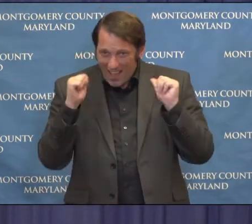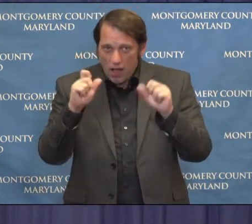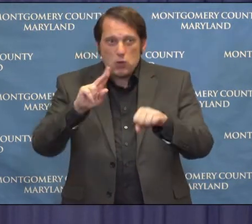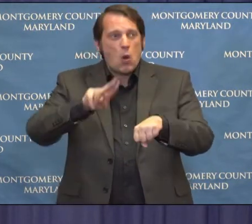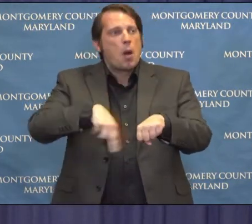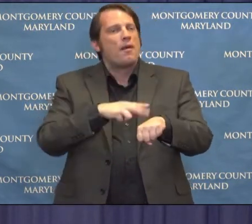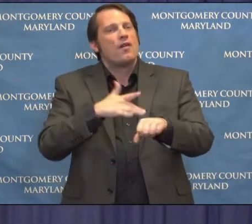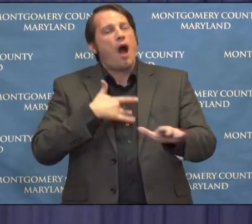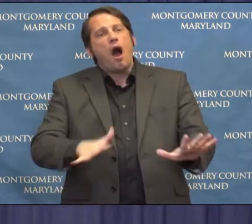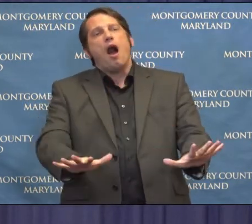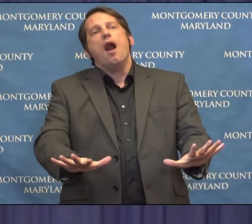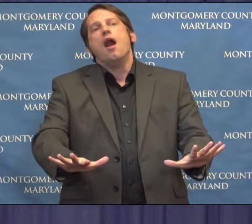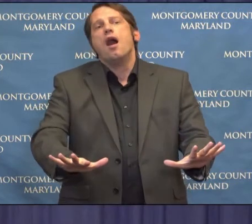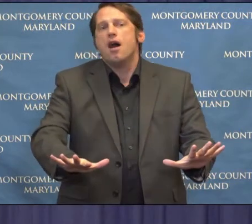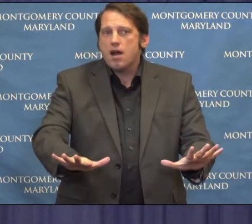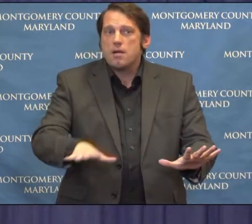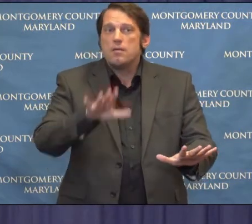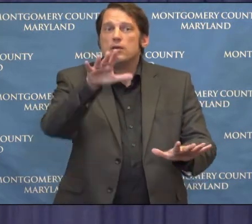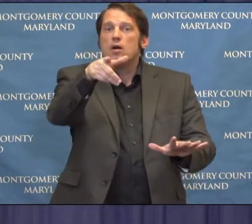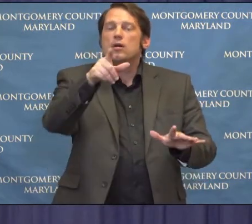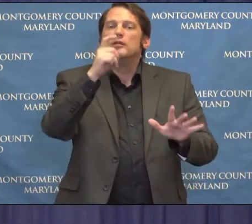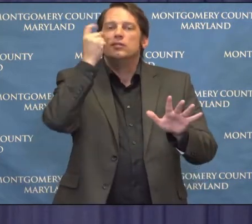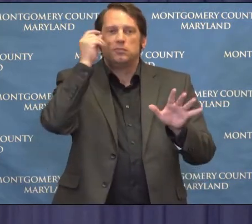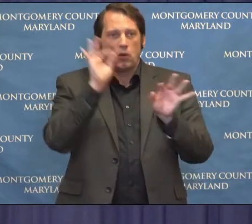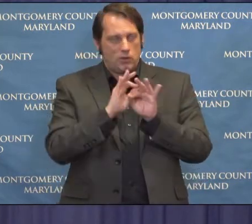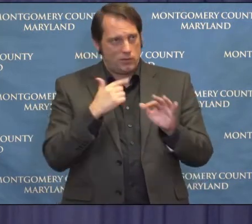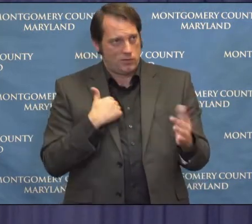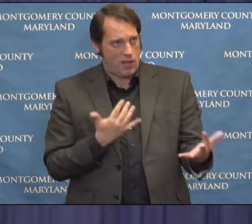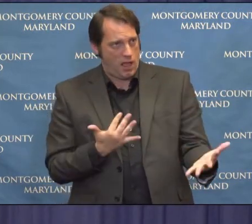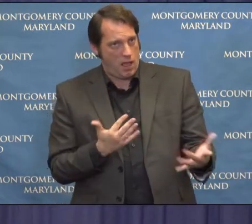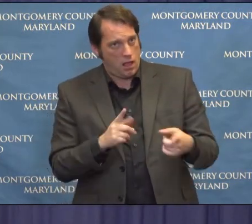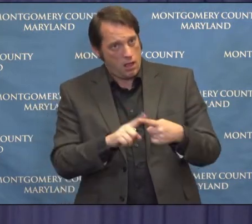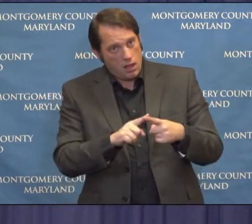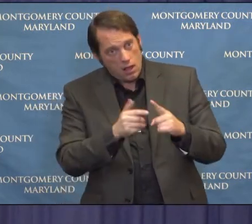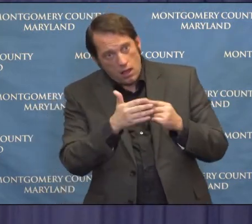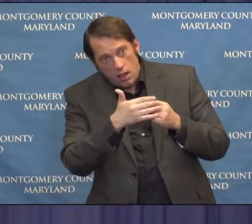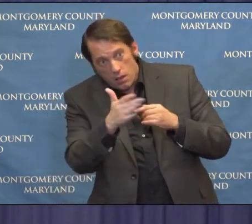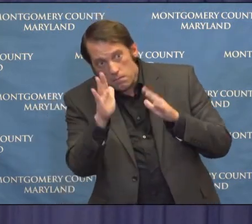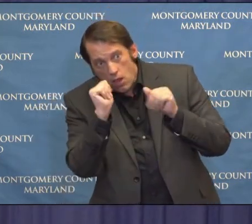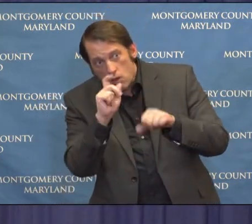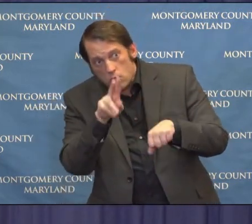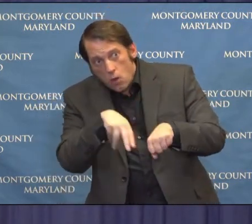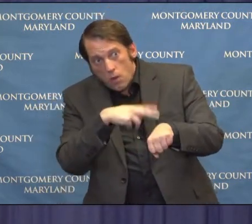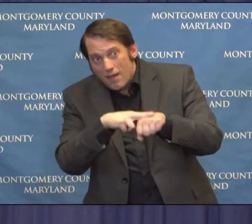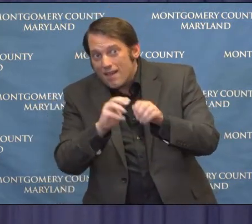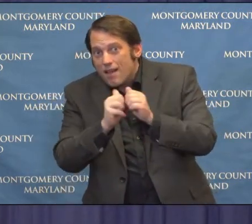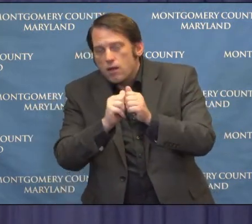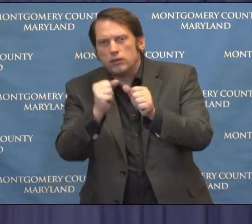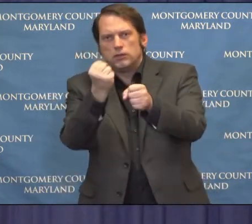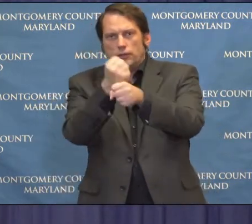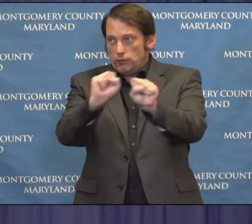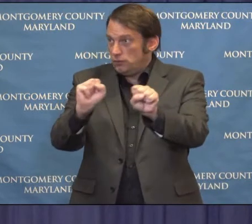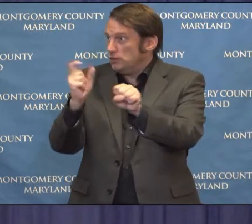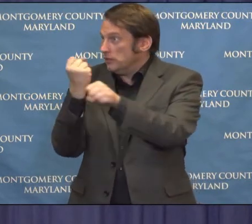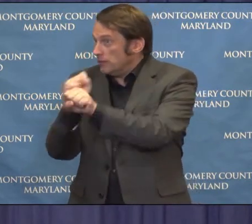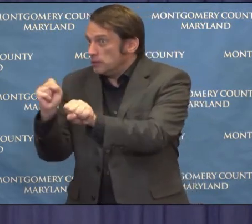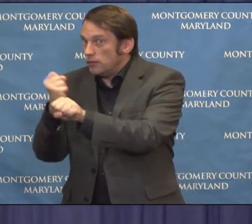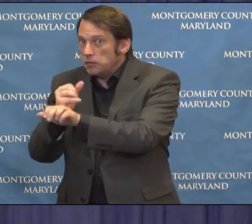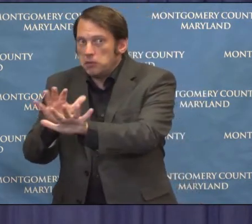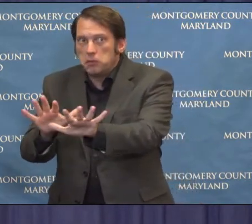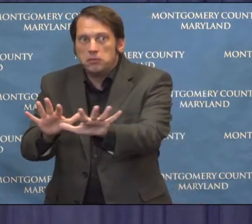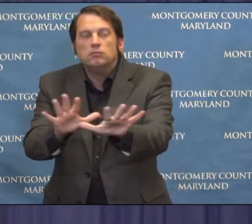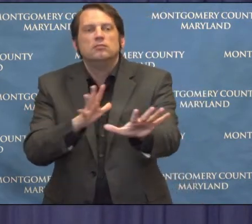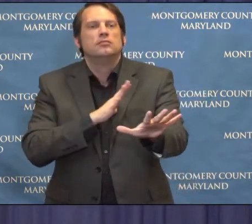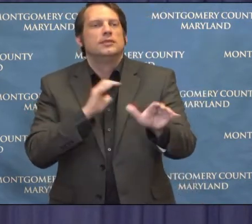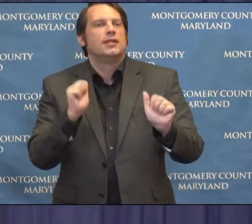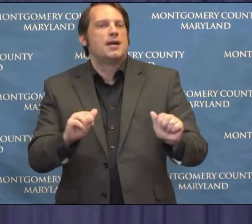safely get back to more normal circumstances. So I know they're discussing this week measures they would take for how